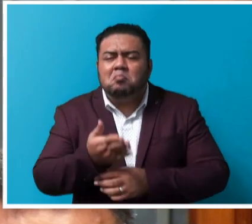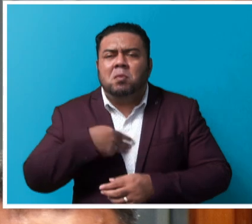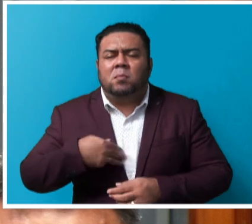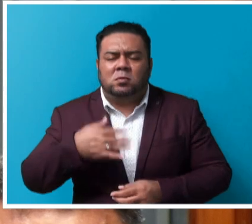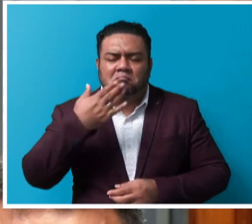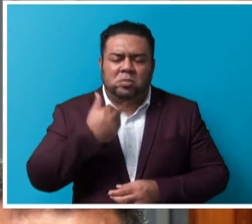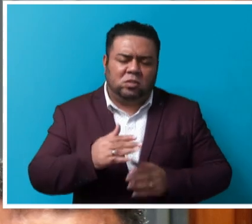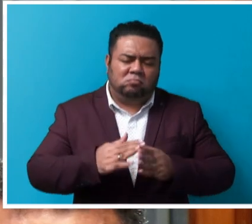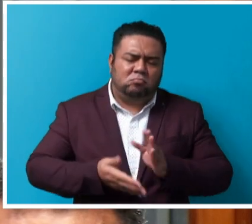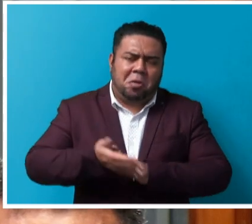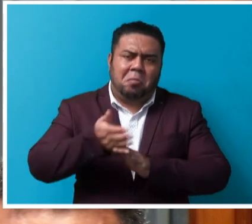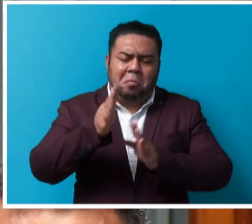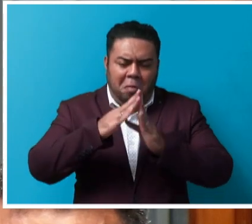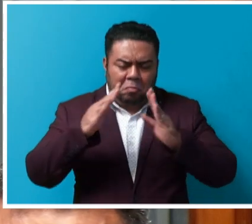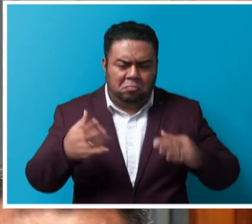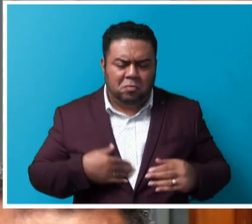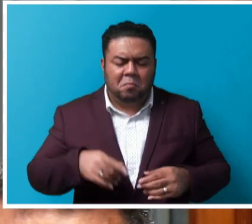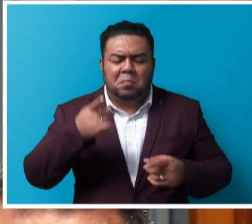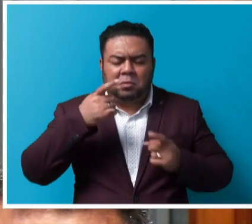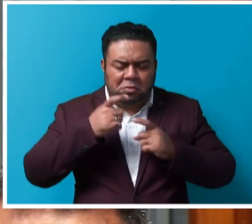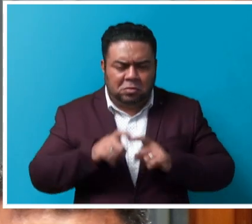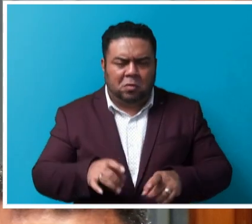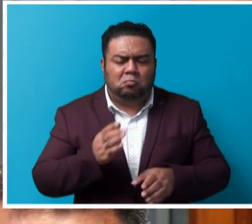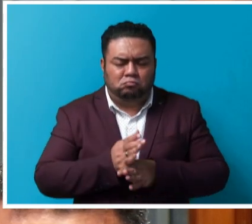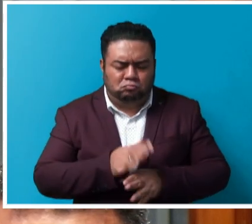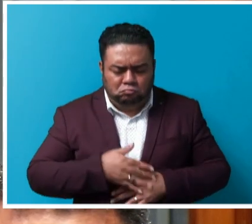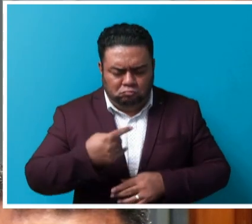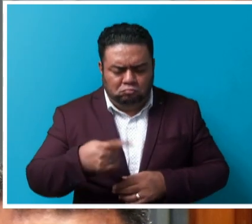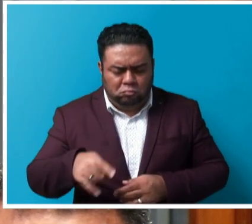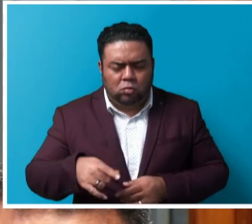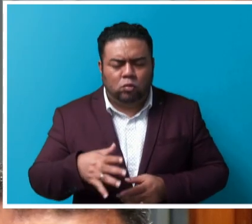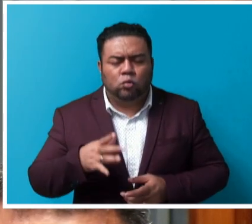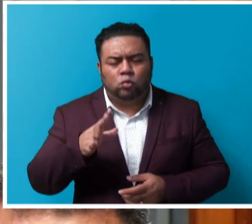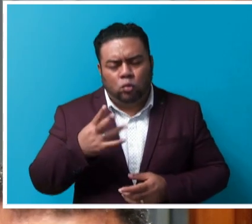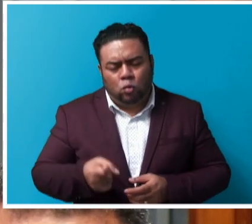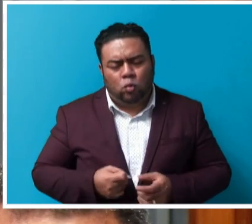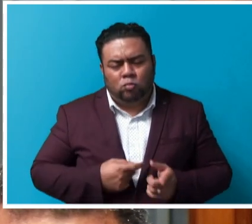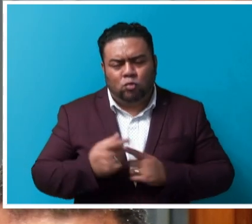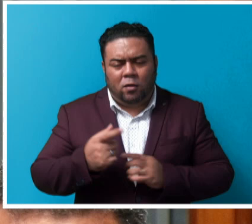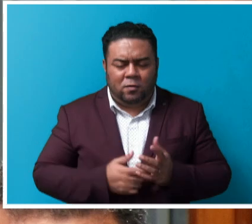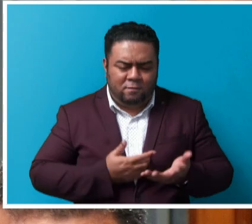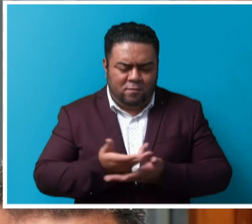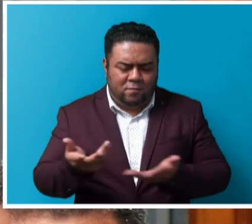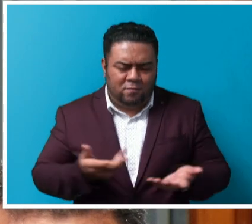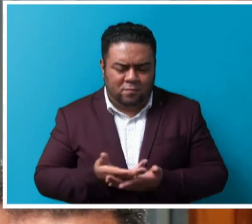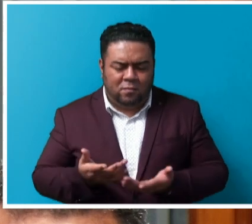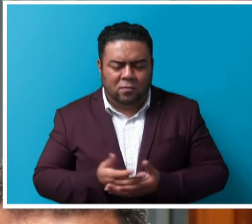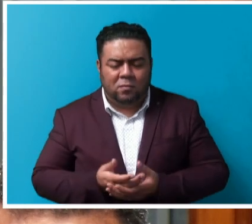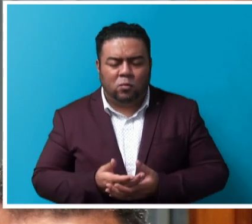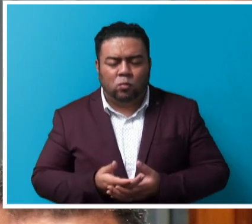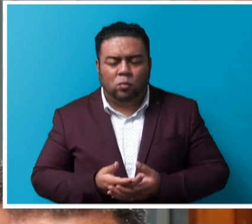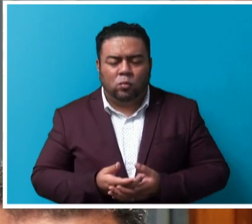this August House to remain committed to constructive dialogue, responsive